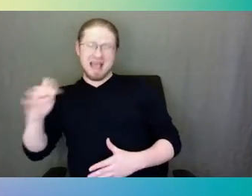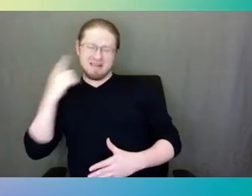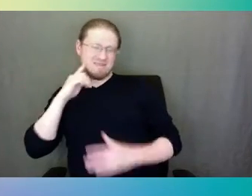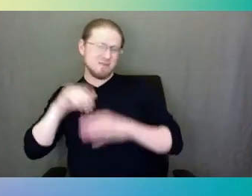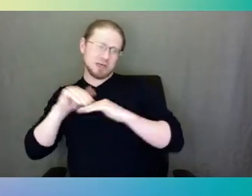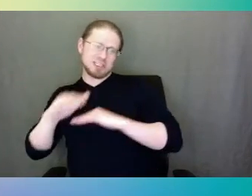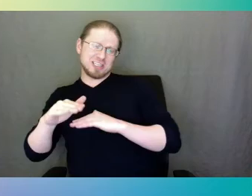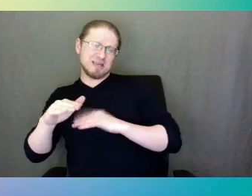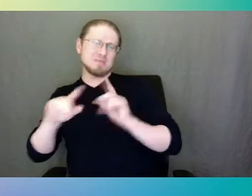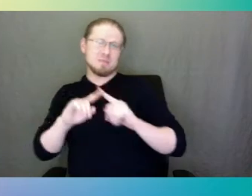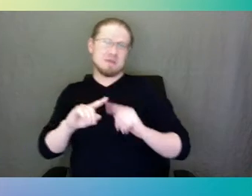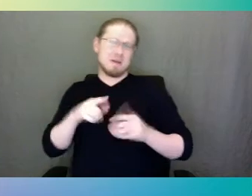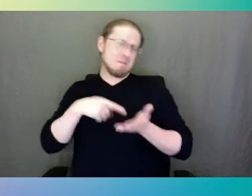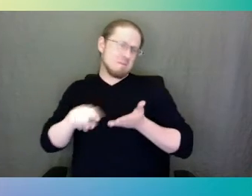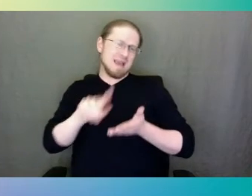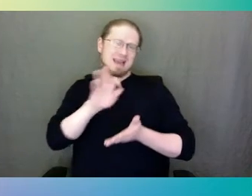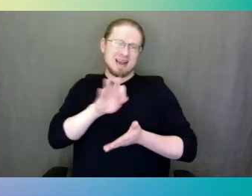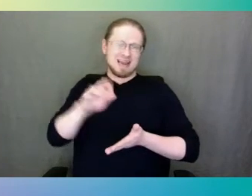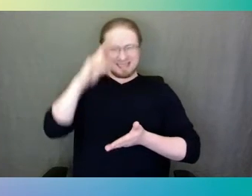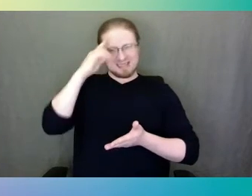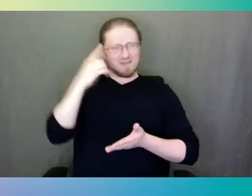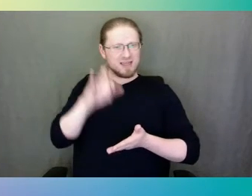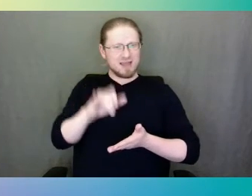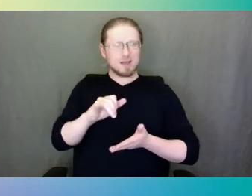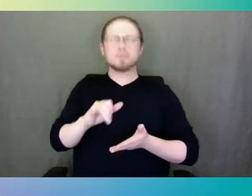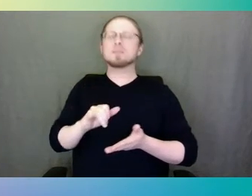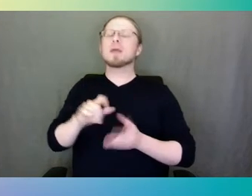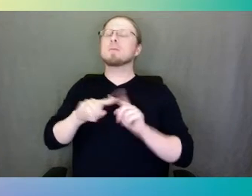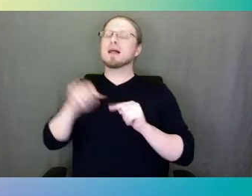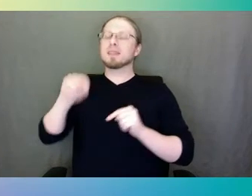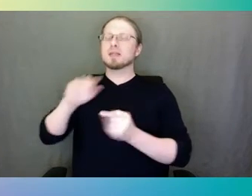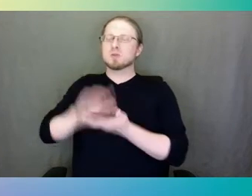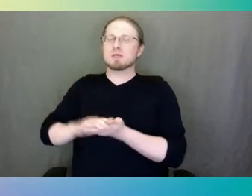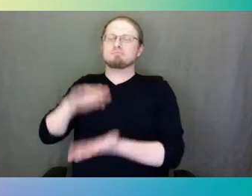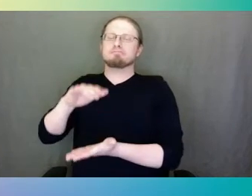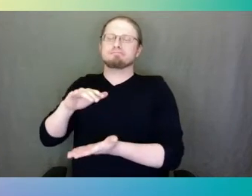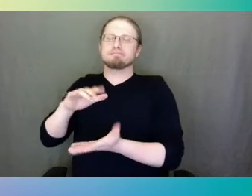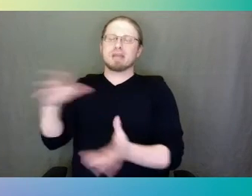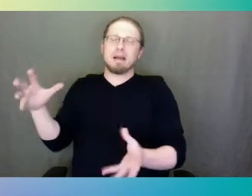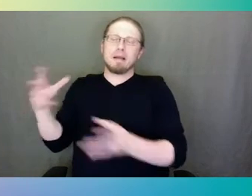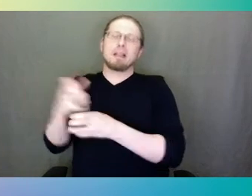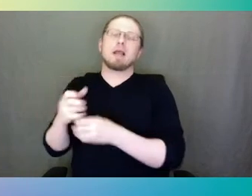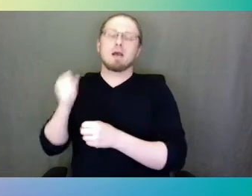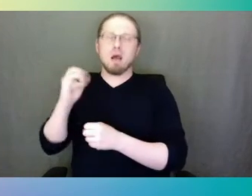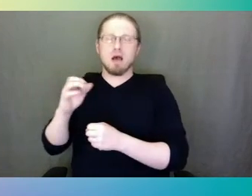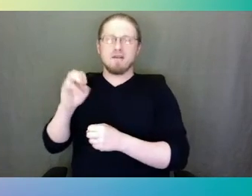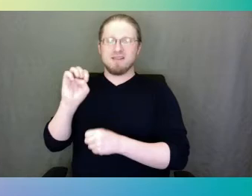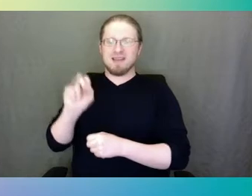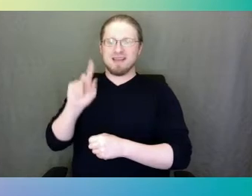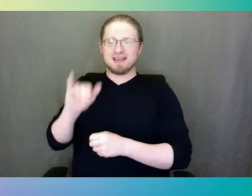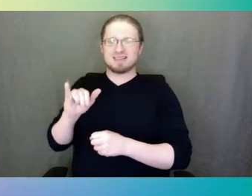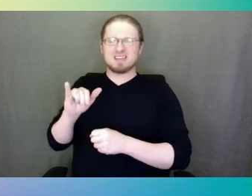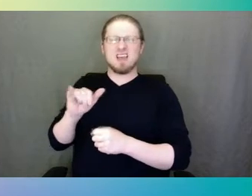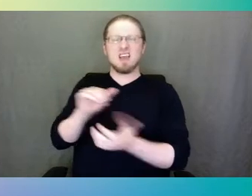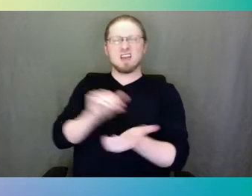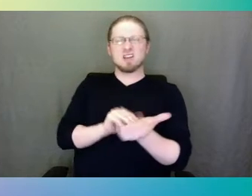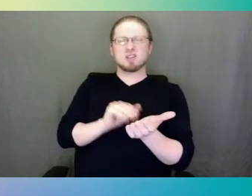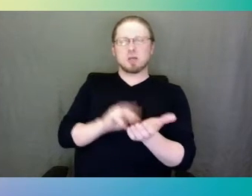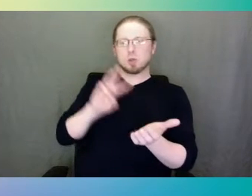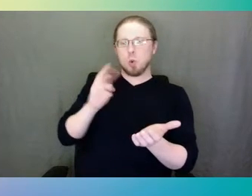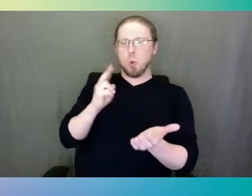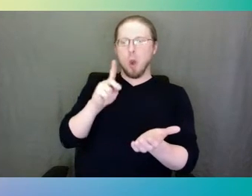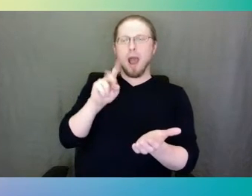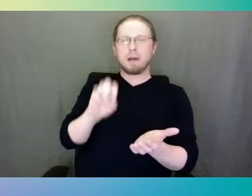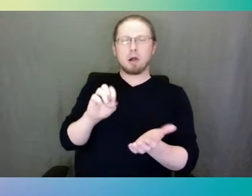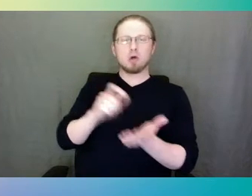collection of essays written by his son in 1976 after Luther Weigel had died. And so I was reading this story about how Luther